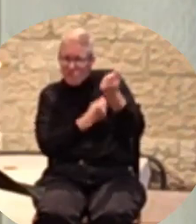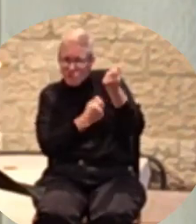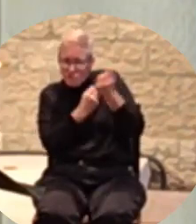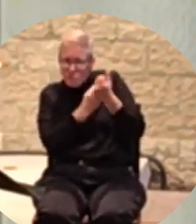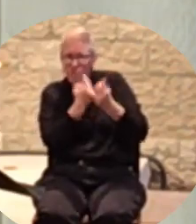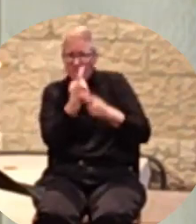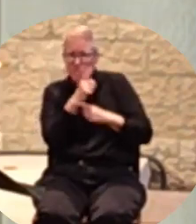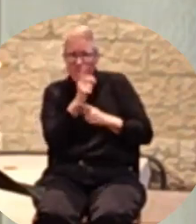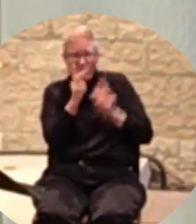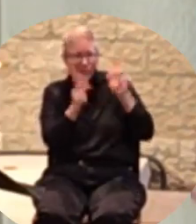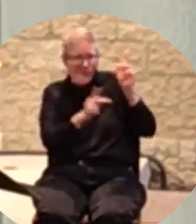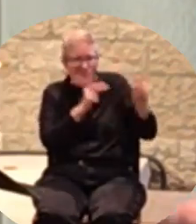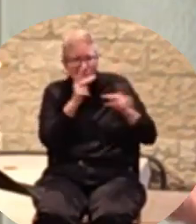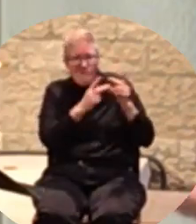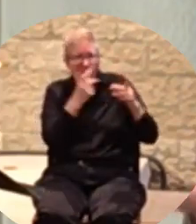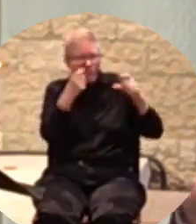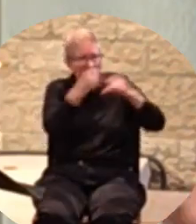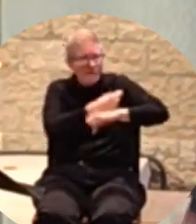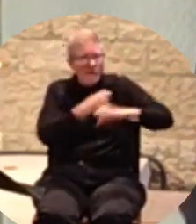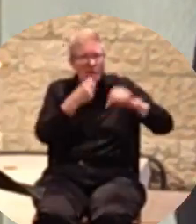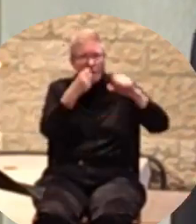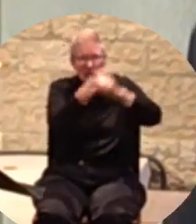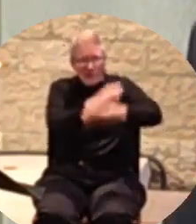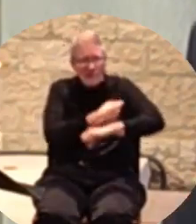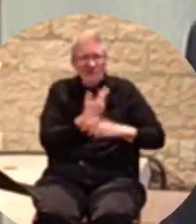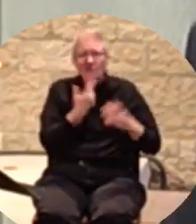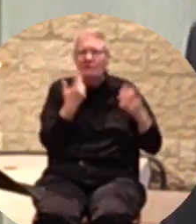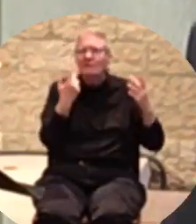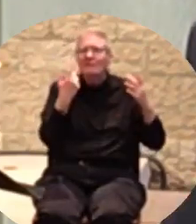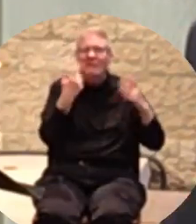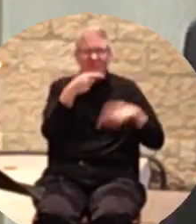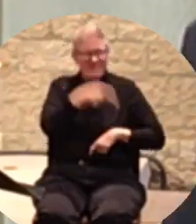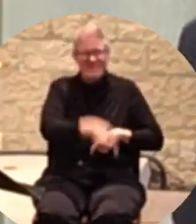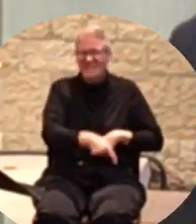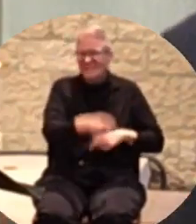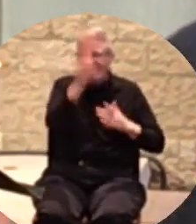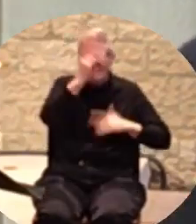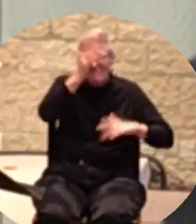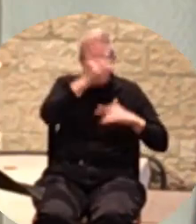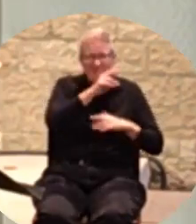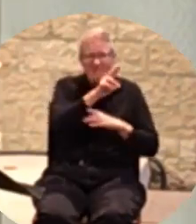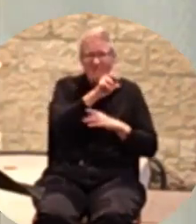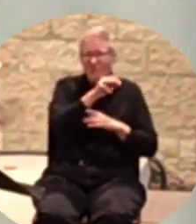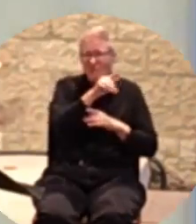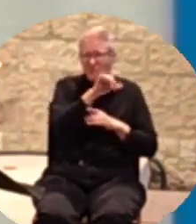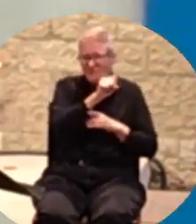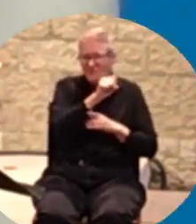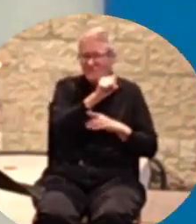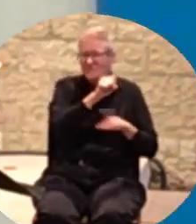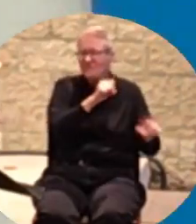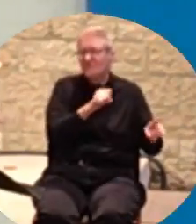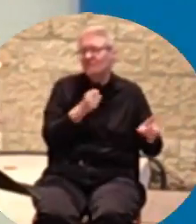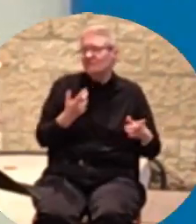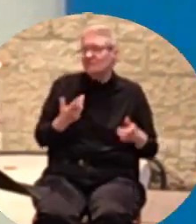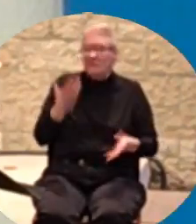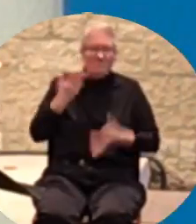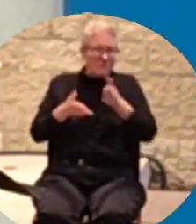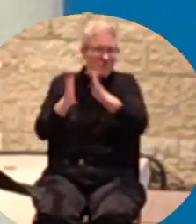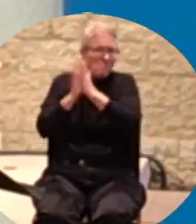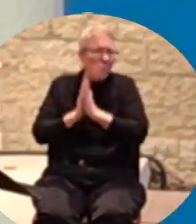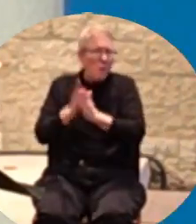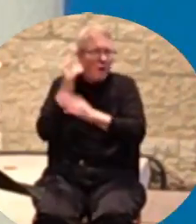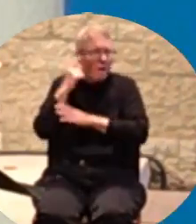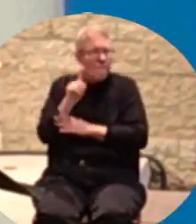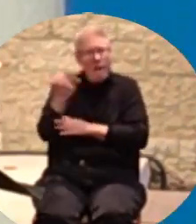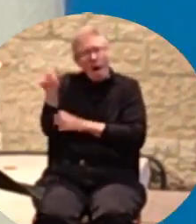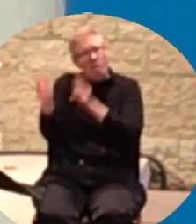for those on the front lines of COVID-19? Is it a prayer for those that are experiencing the